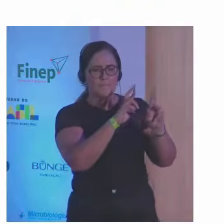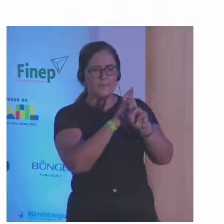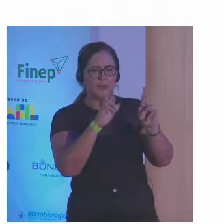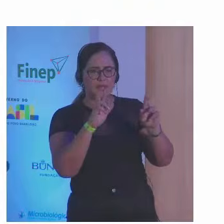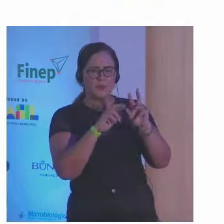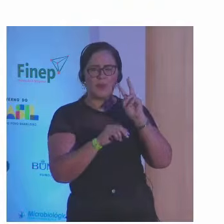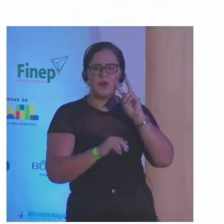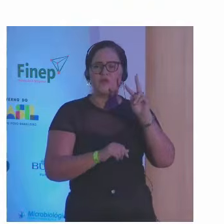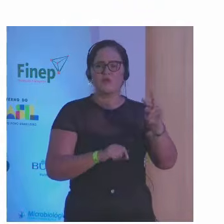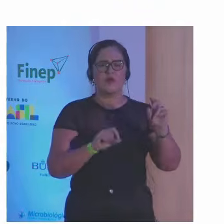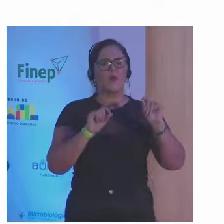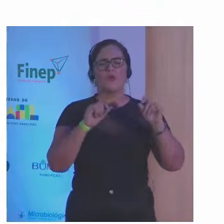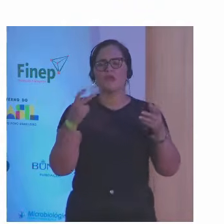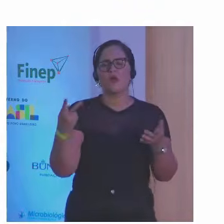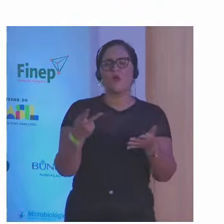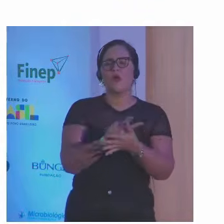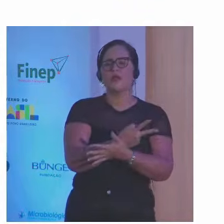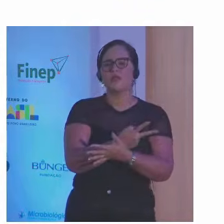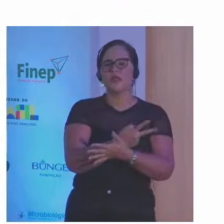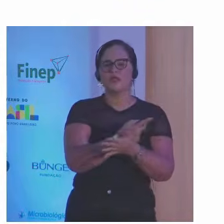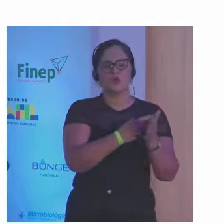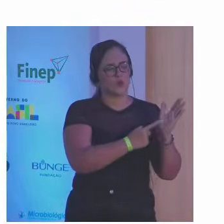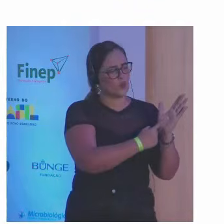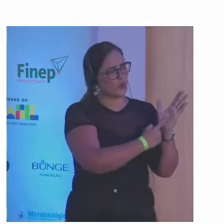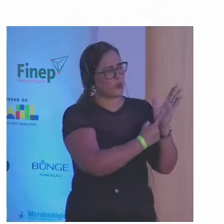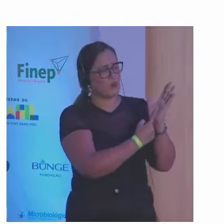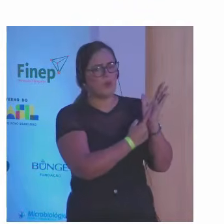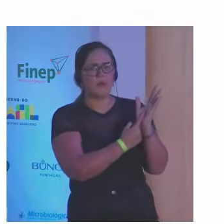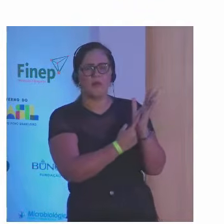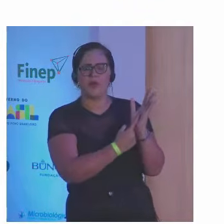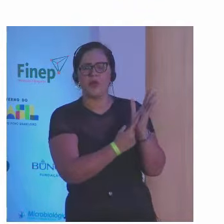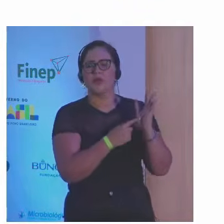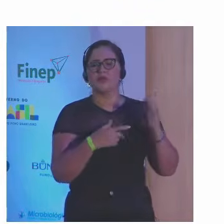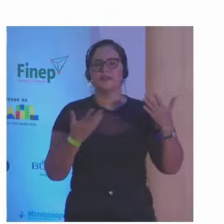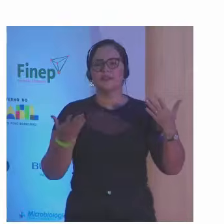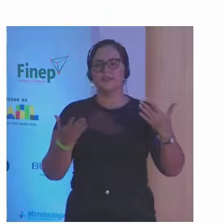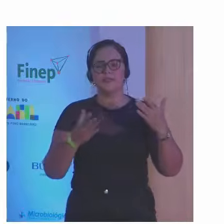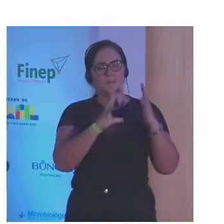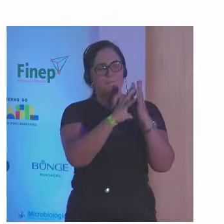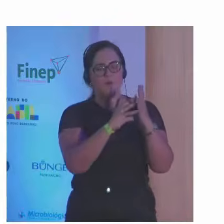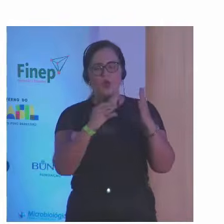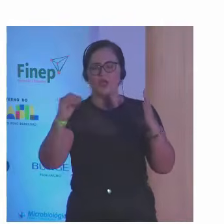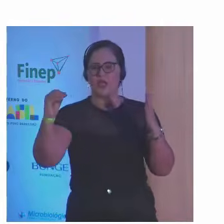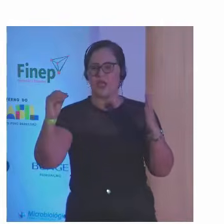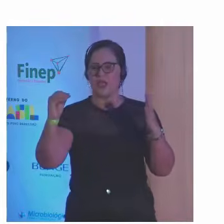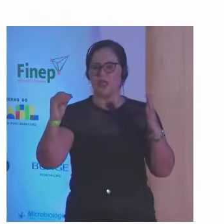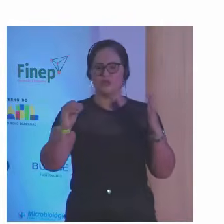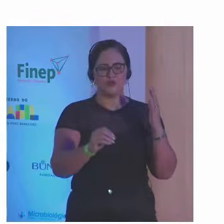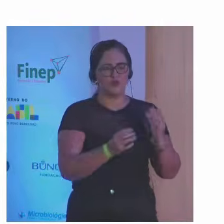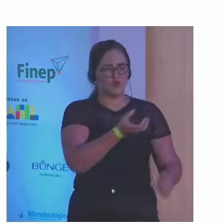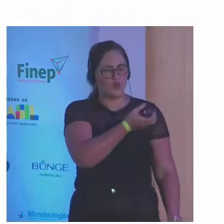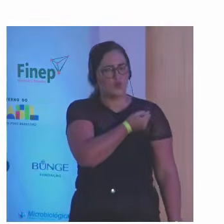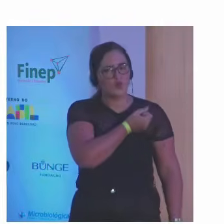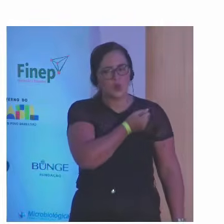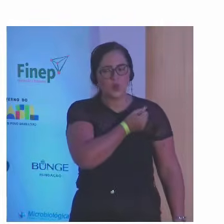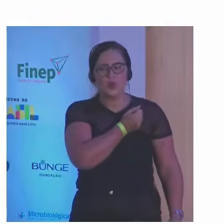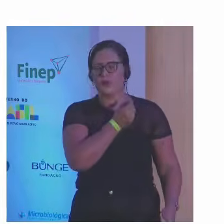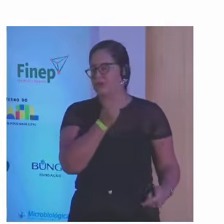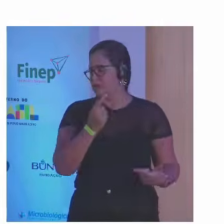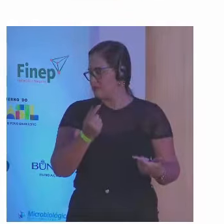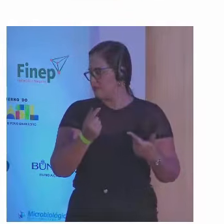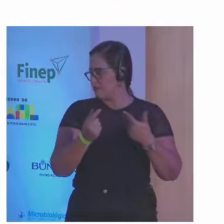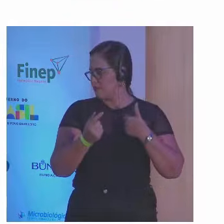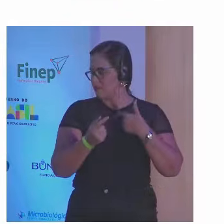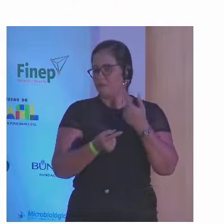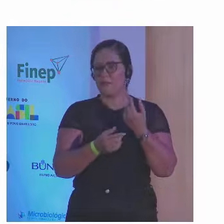satellites seeing the surface. You combine this into numerical models. So with this, you have interpolated, extrapolated, and you can